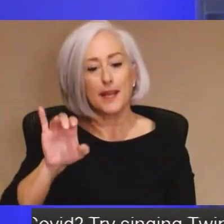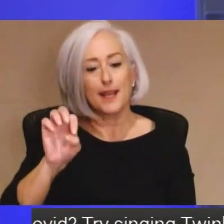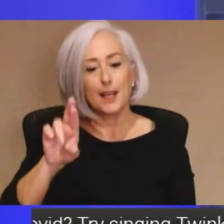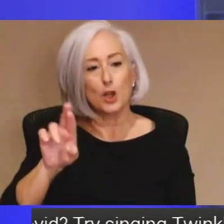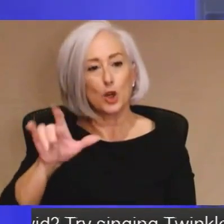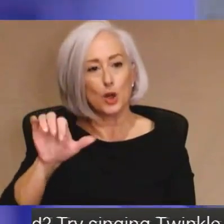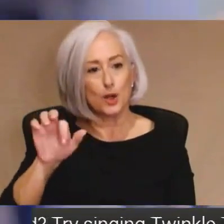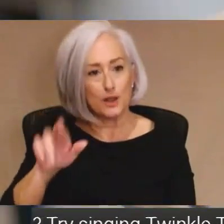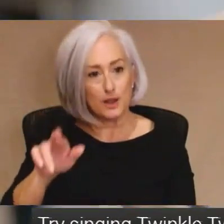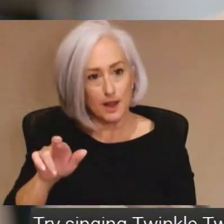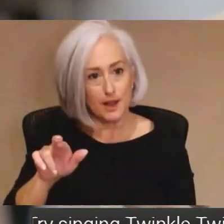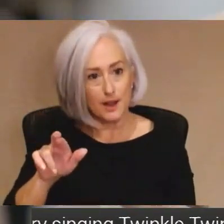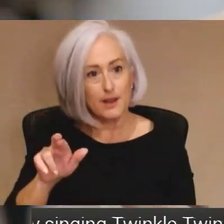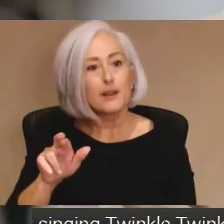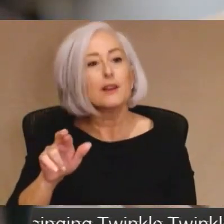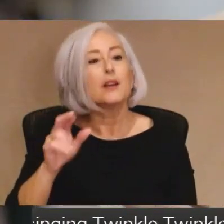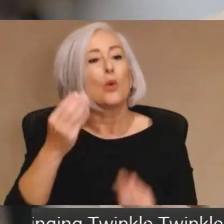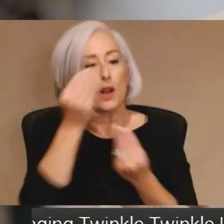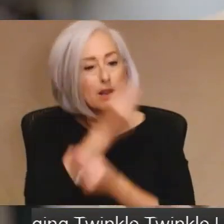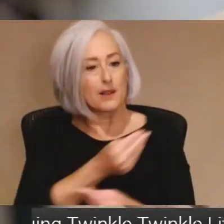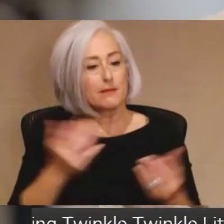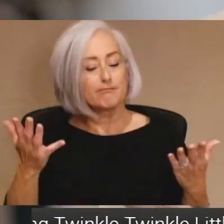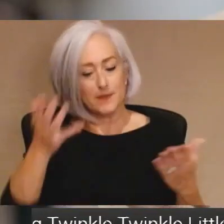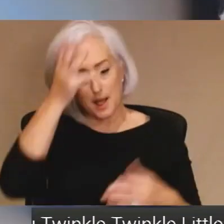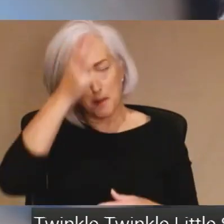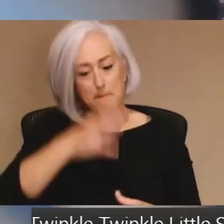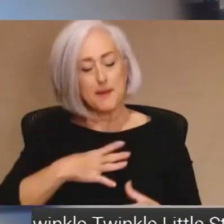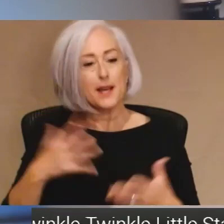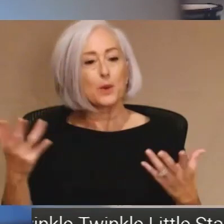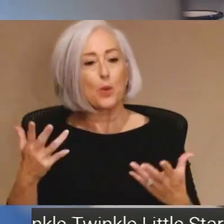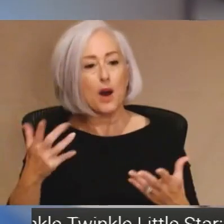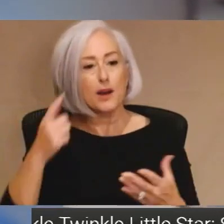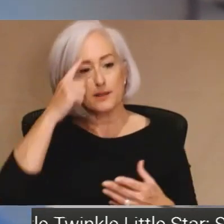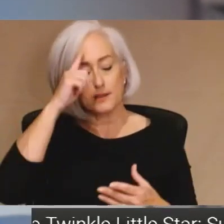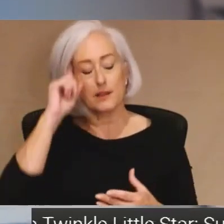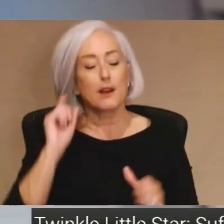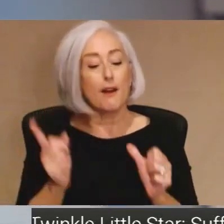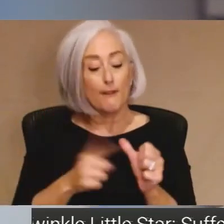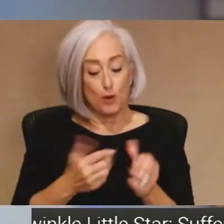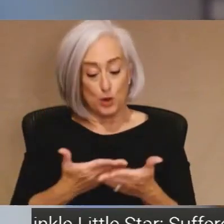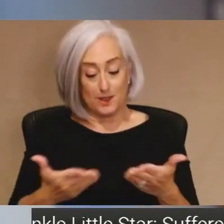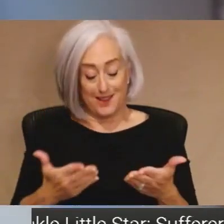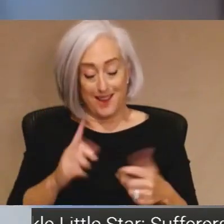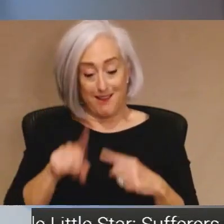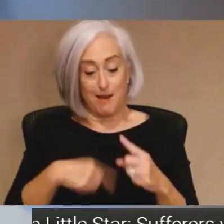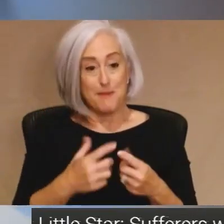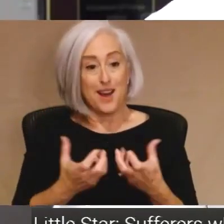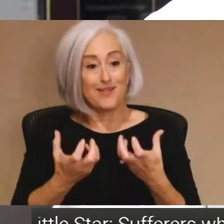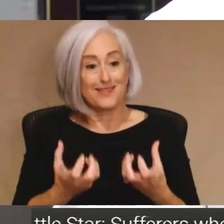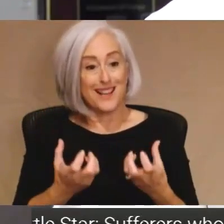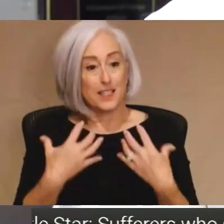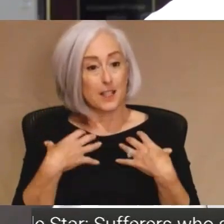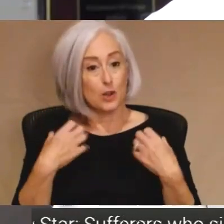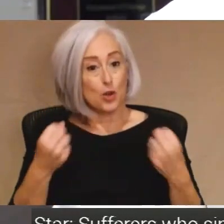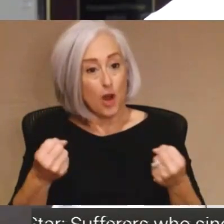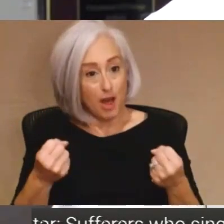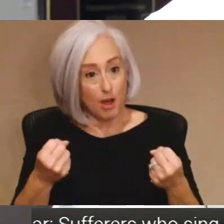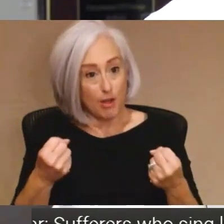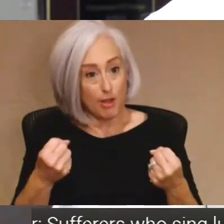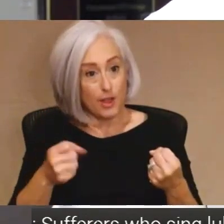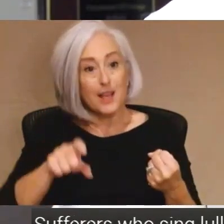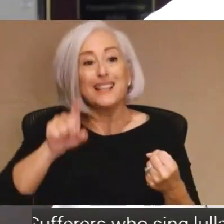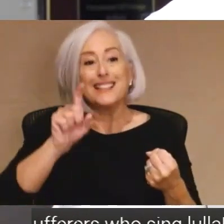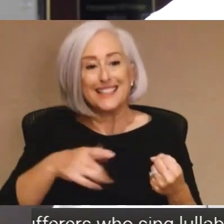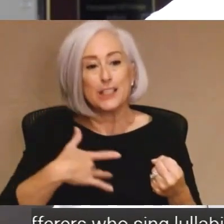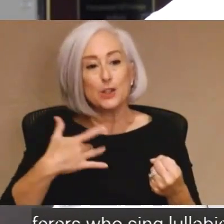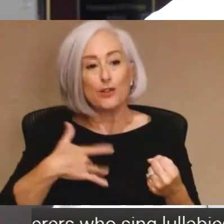men to know. The first thing we'd like men to know about testicular health is that we want them to feel comfortable and know how to do